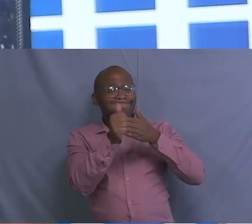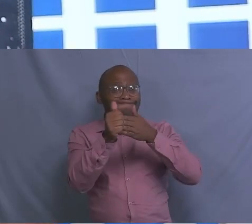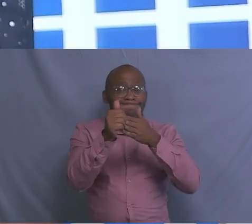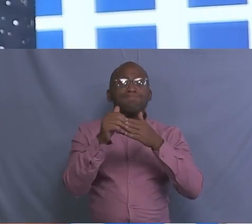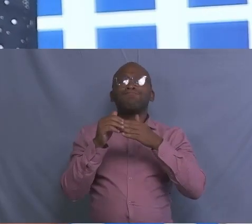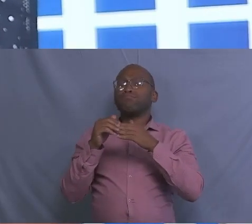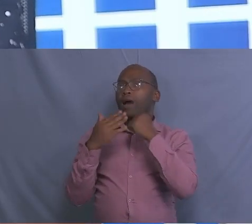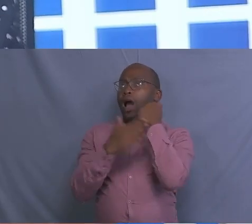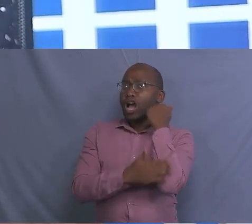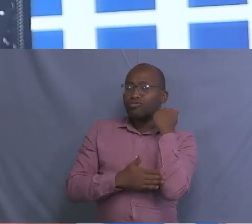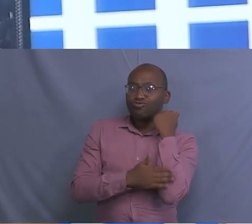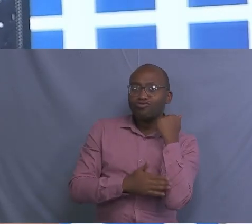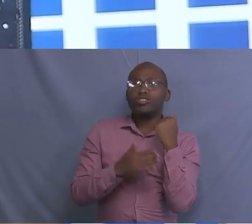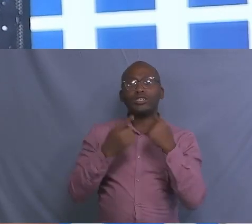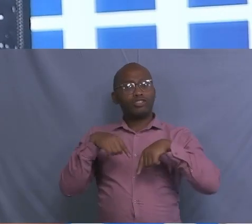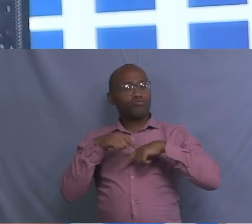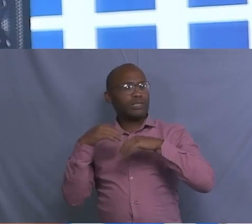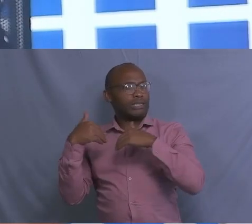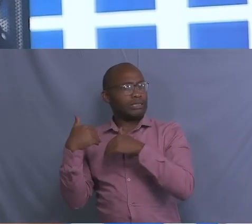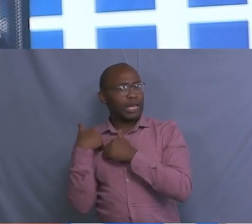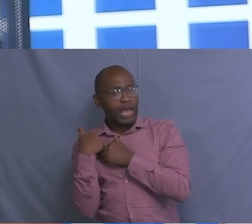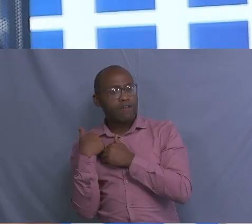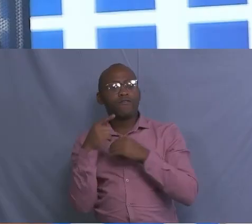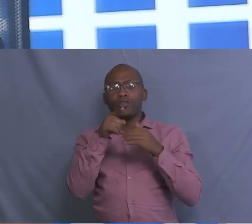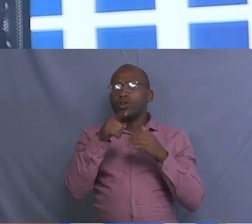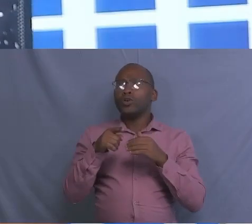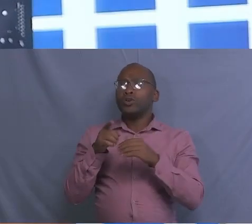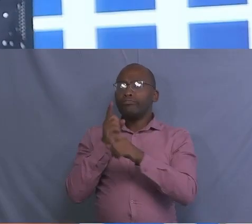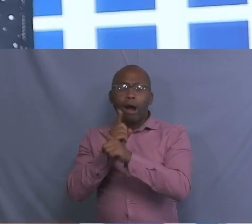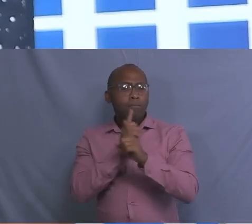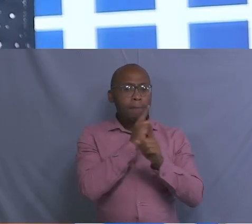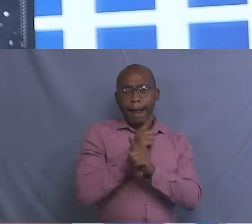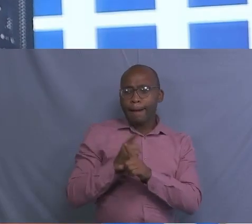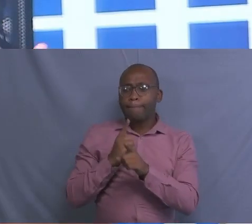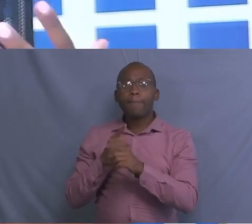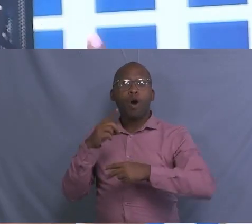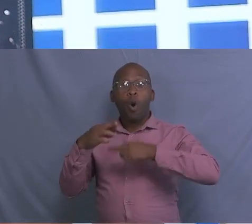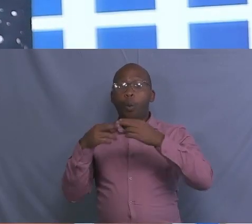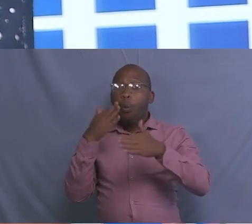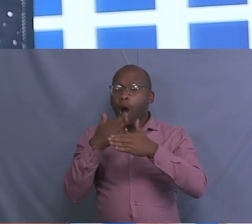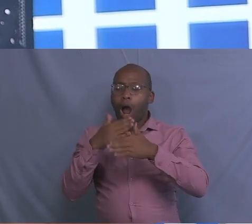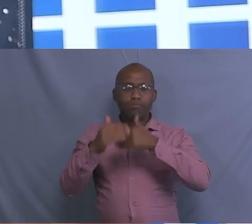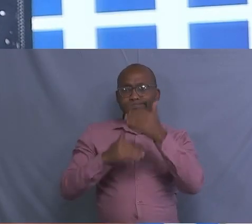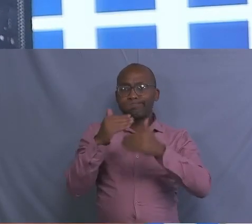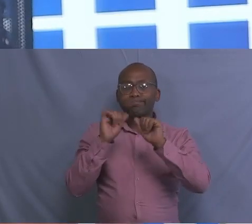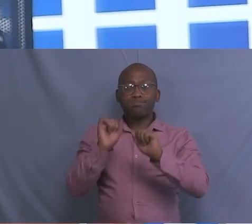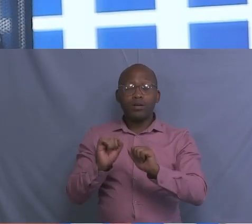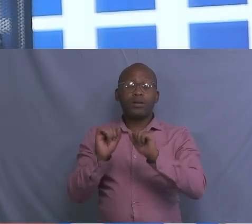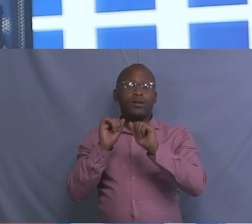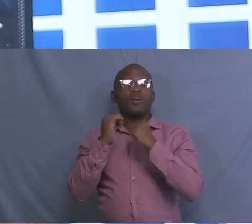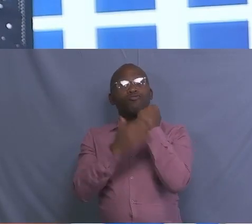of the country, and to regulate basically the country and the operations of the country, so that we live a